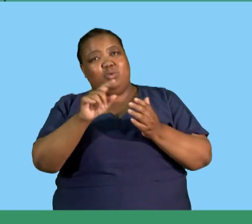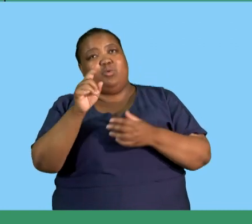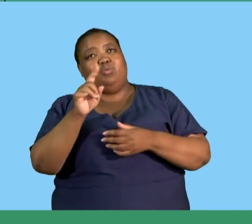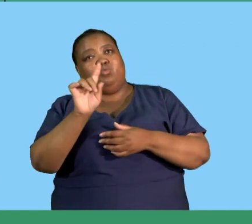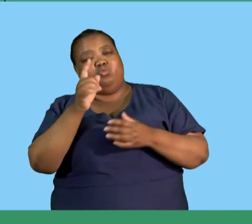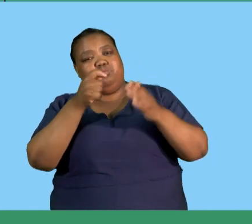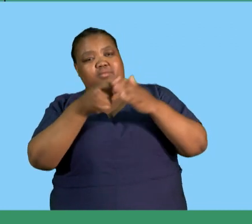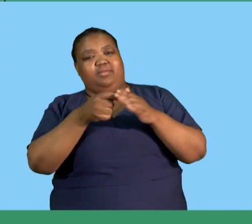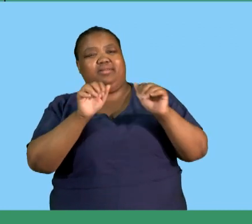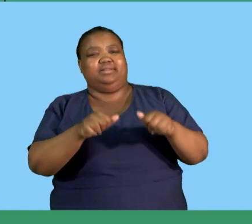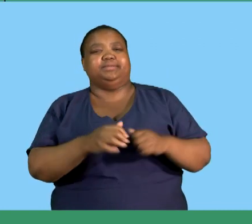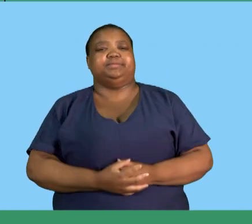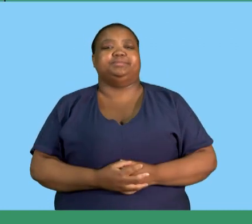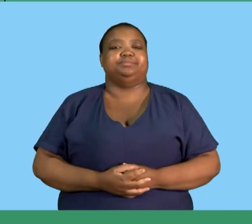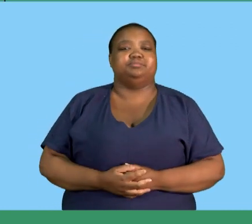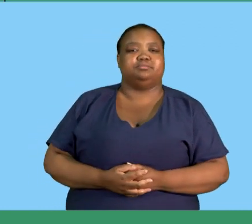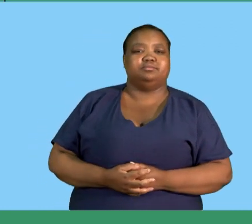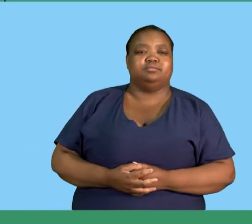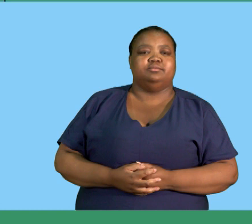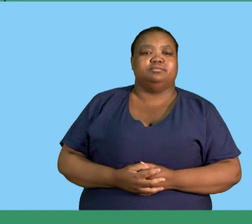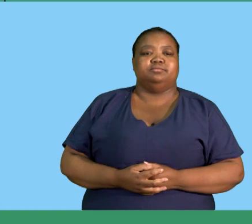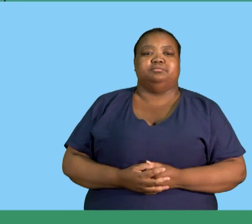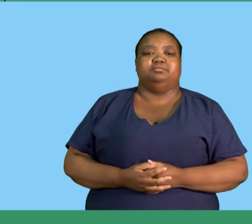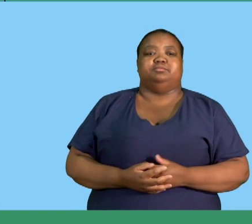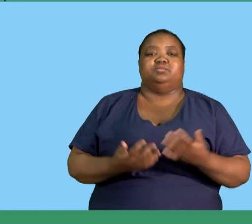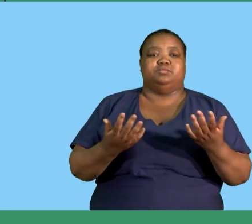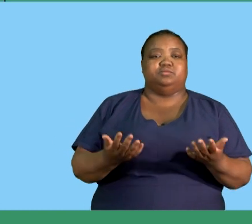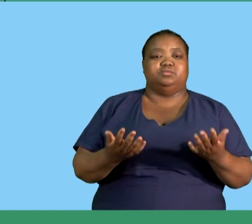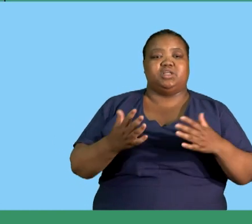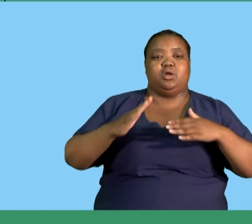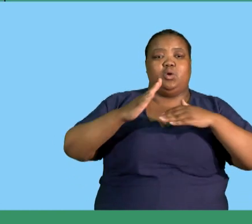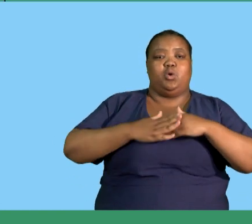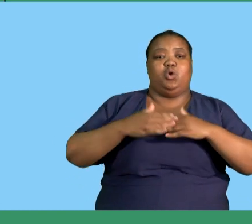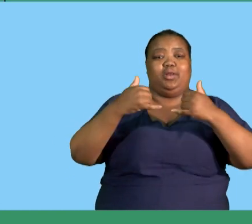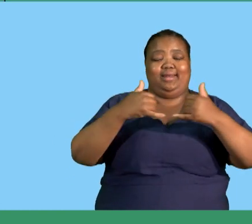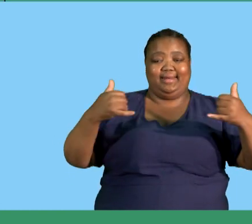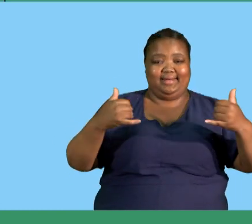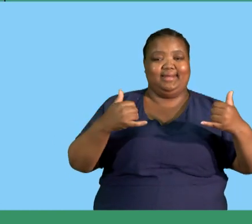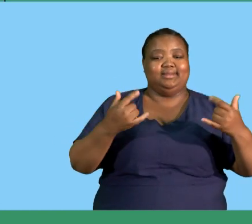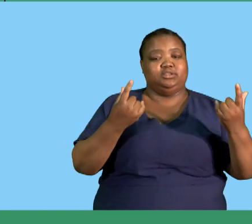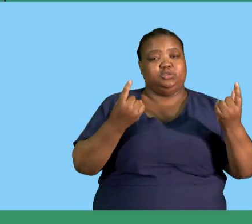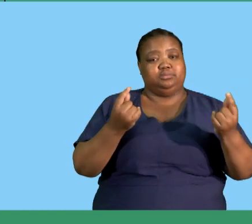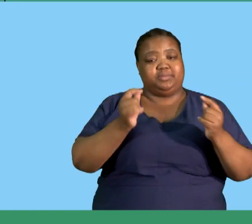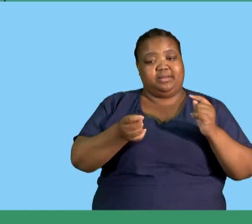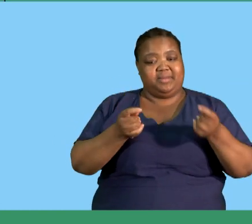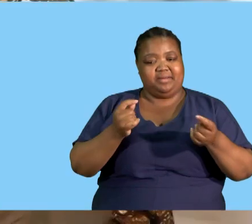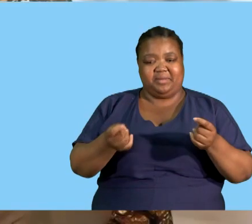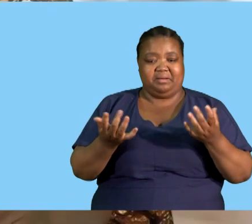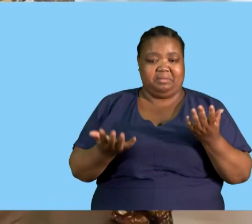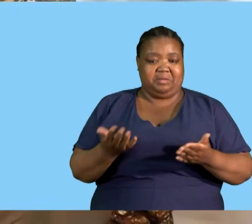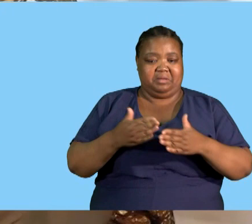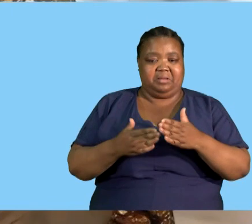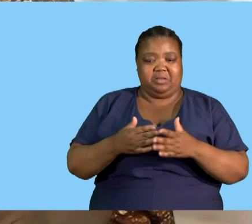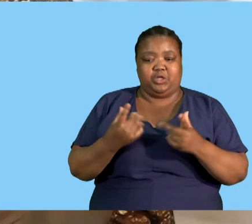for or afford online transactions or e-commerce. I've mentioned what e-commerce is all about, buying electronically or buying